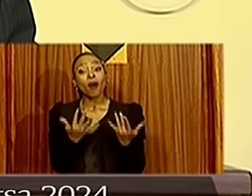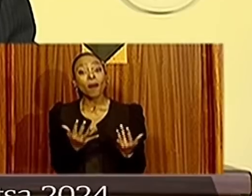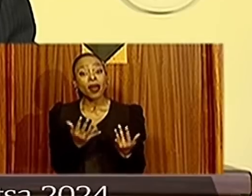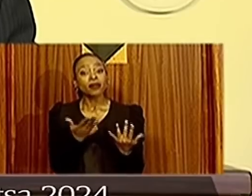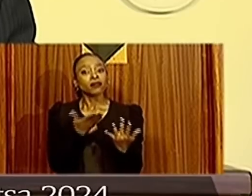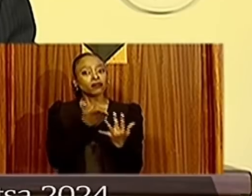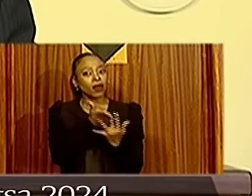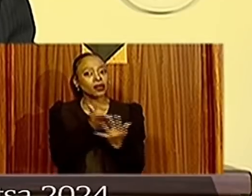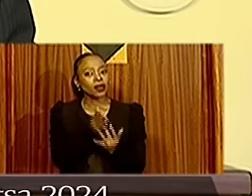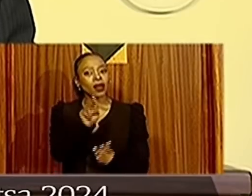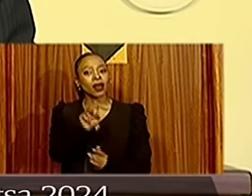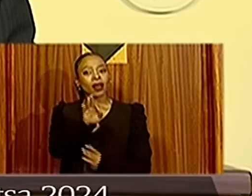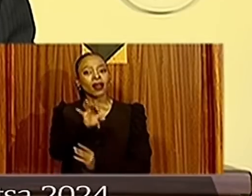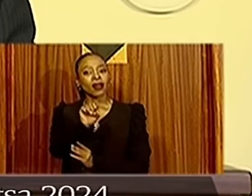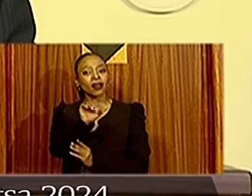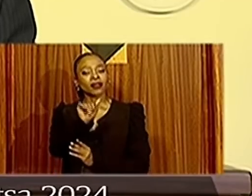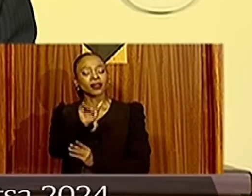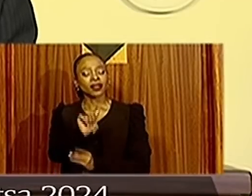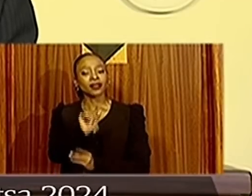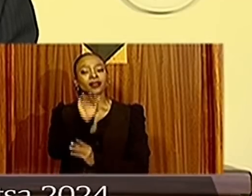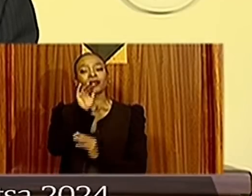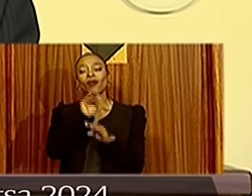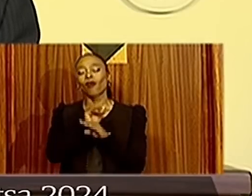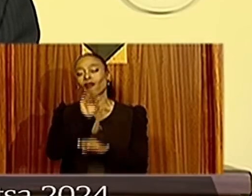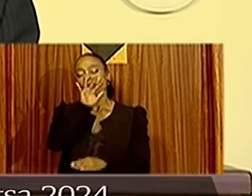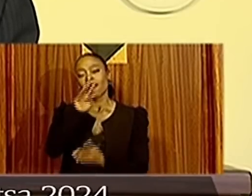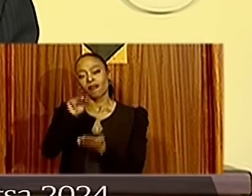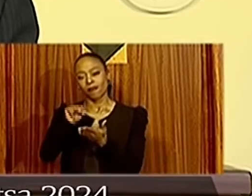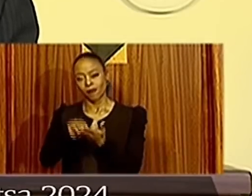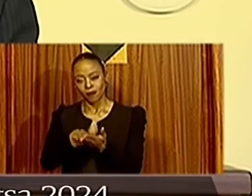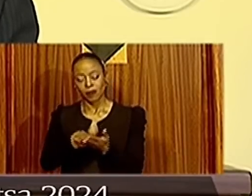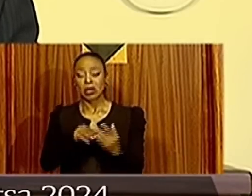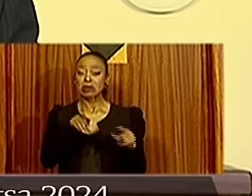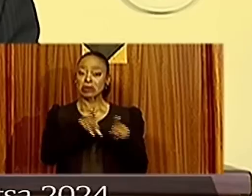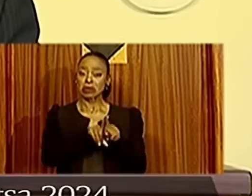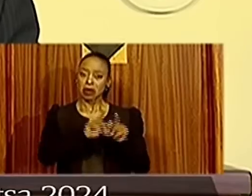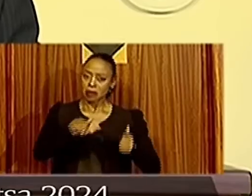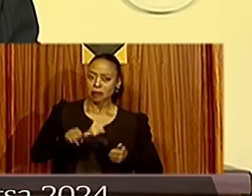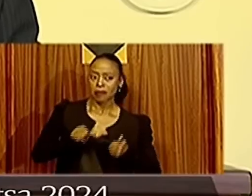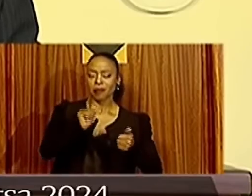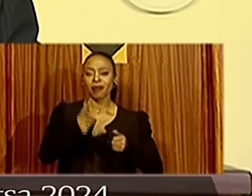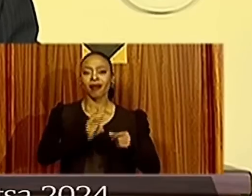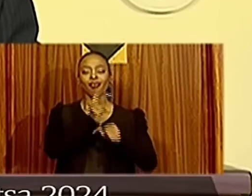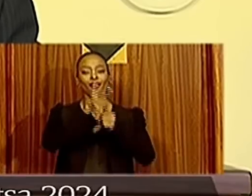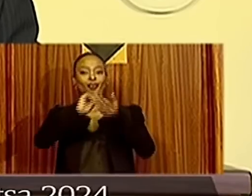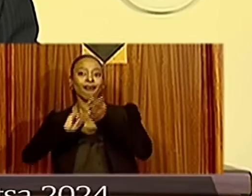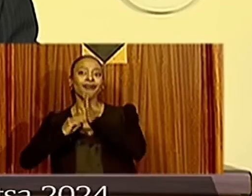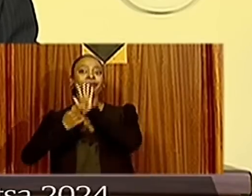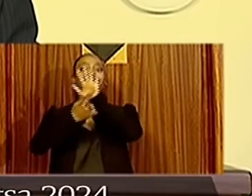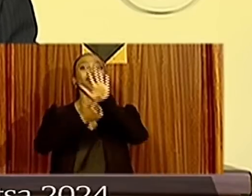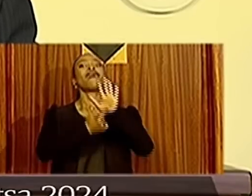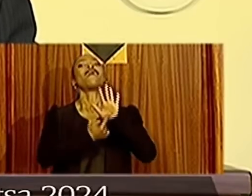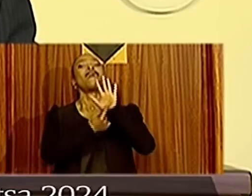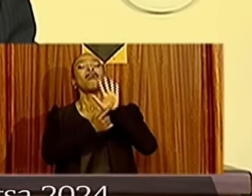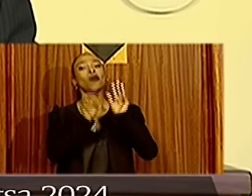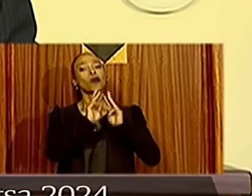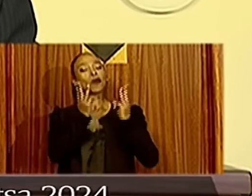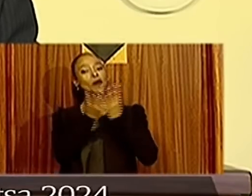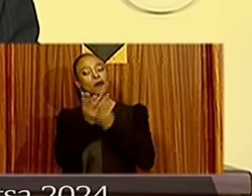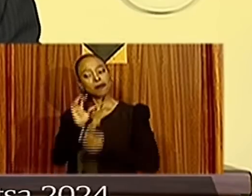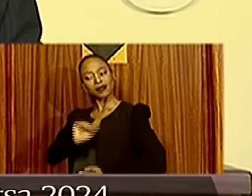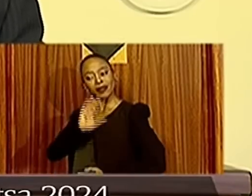last academic year. And we have reasserted our country's presence on the global